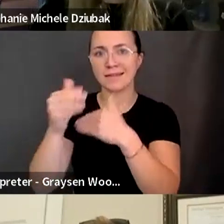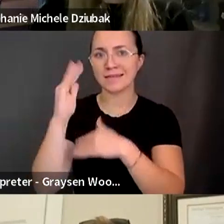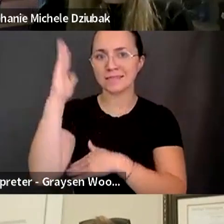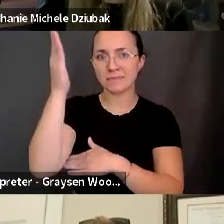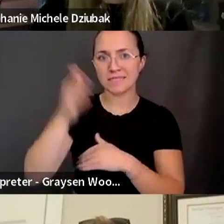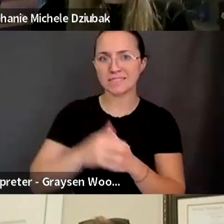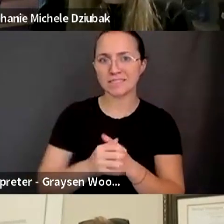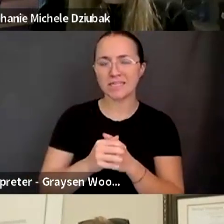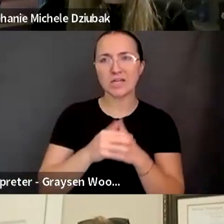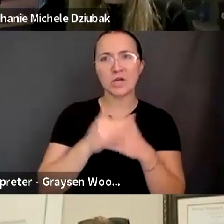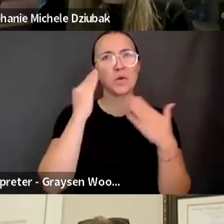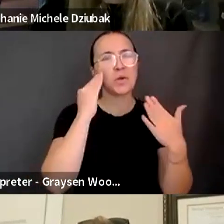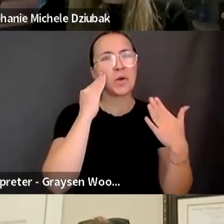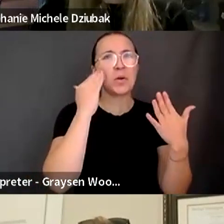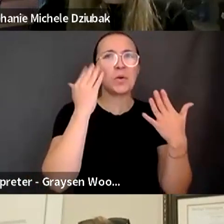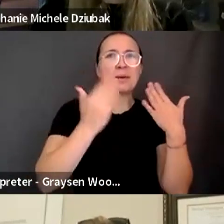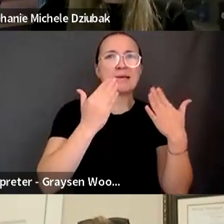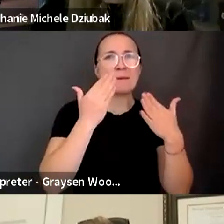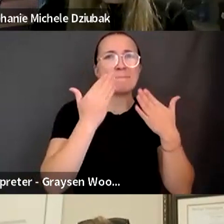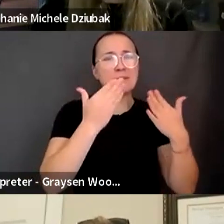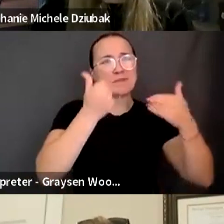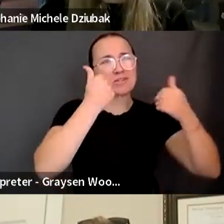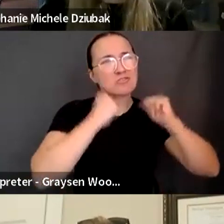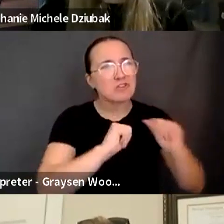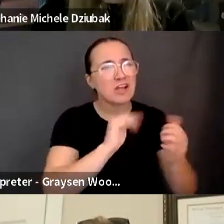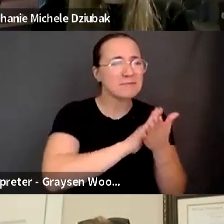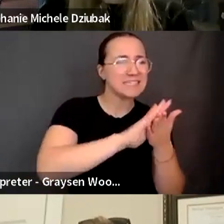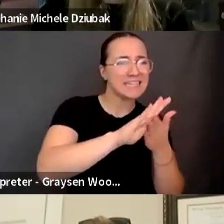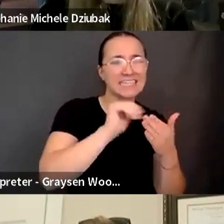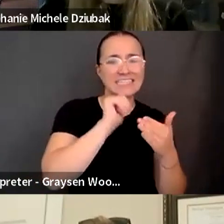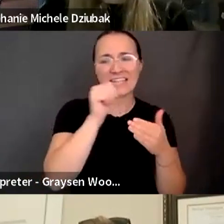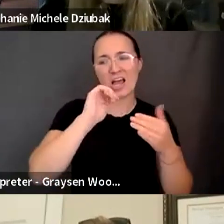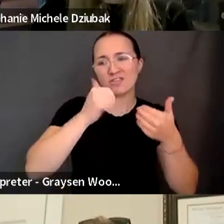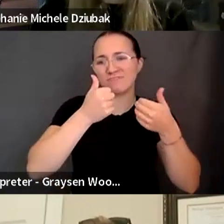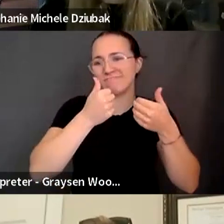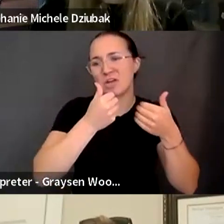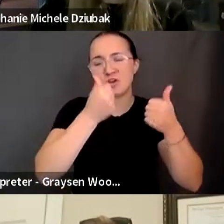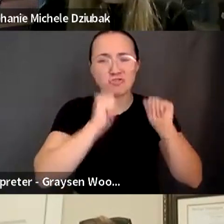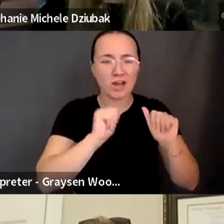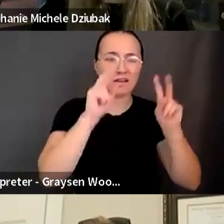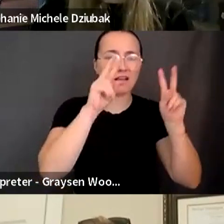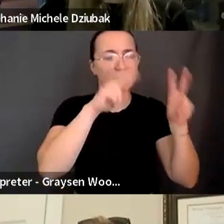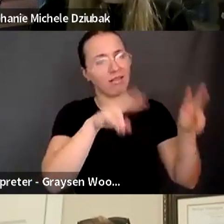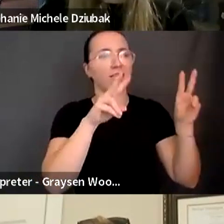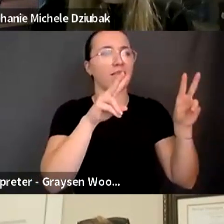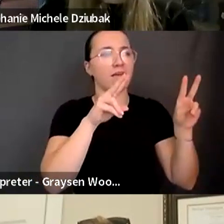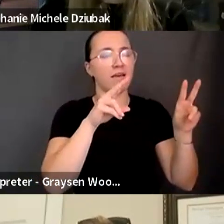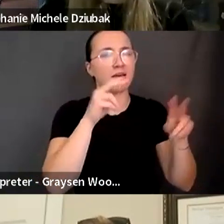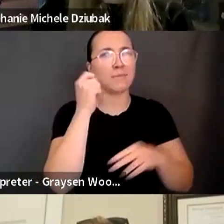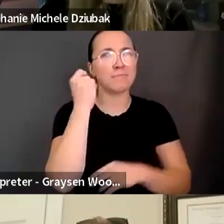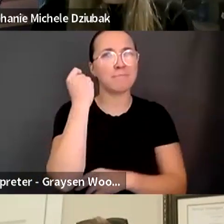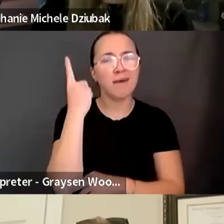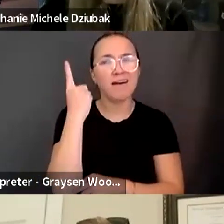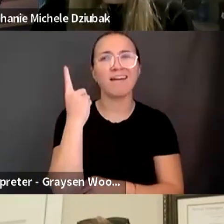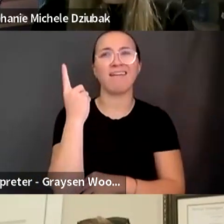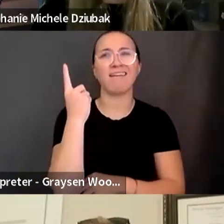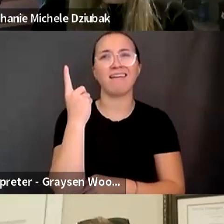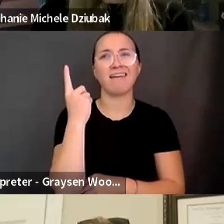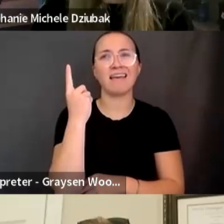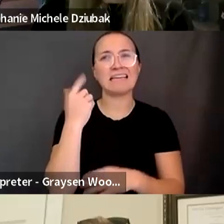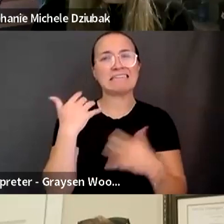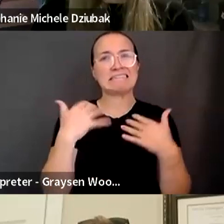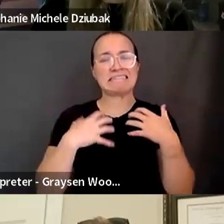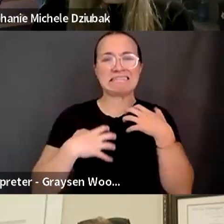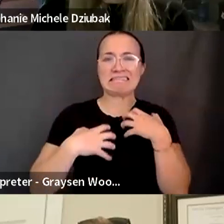they're being nice, right? They're not trying to belittle me. It's not a matter of condescension. On the other hand, it really just rubs me the wrong